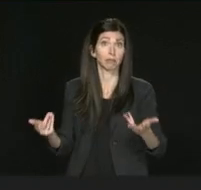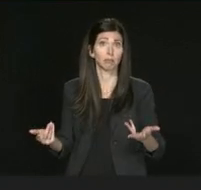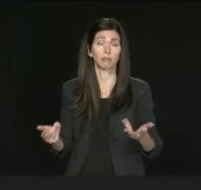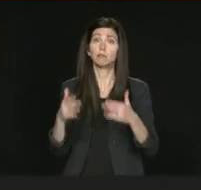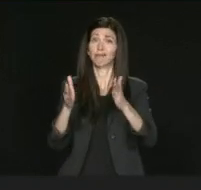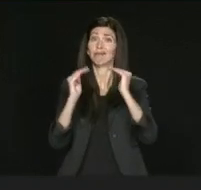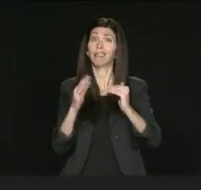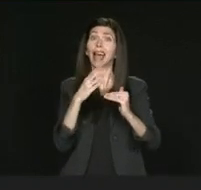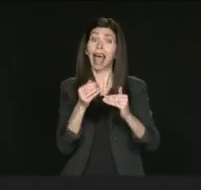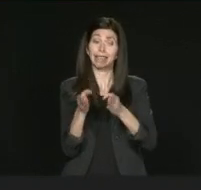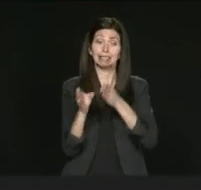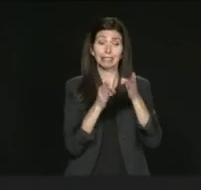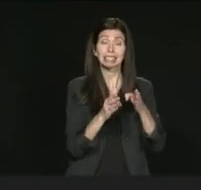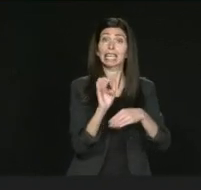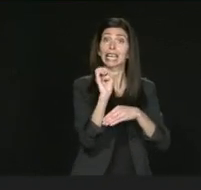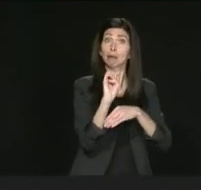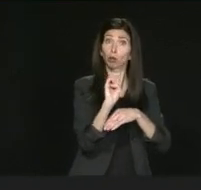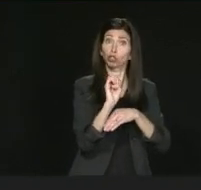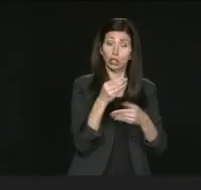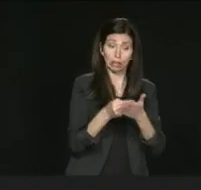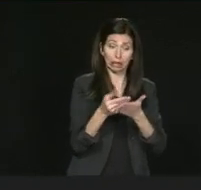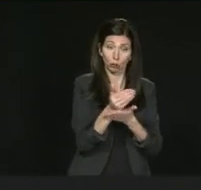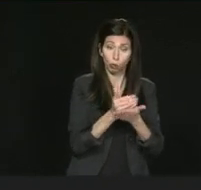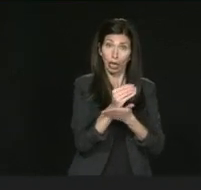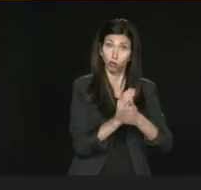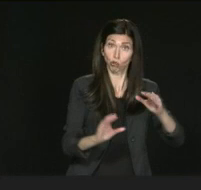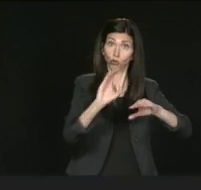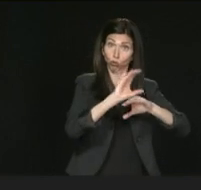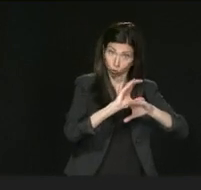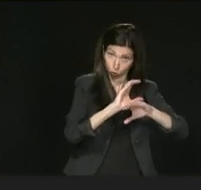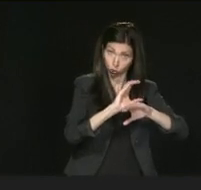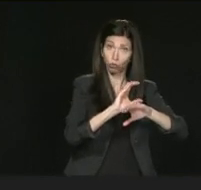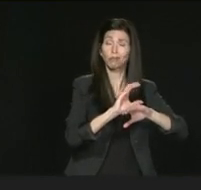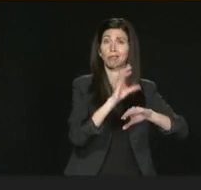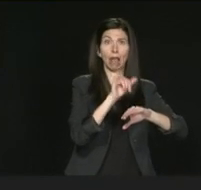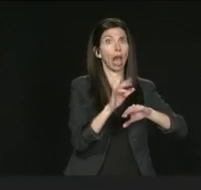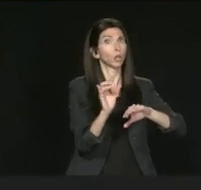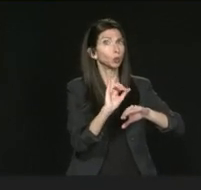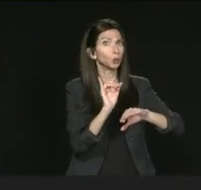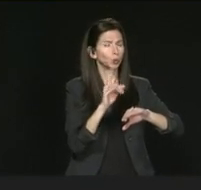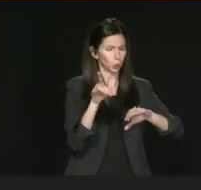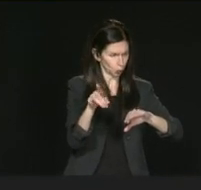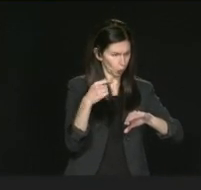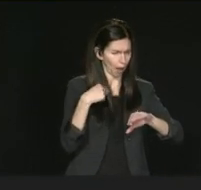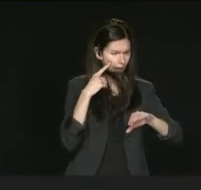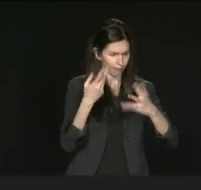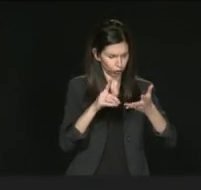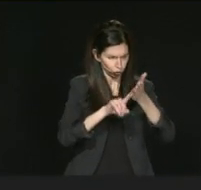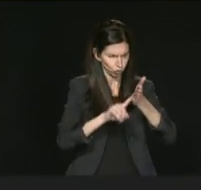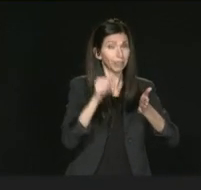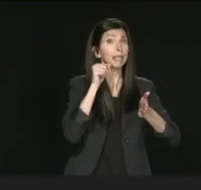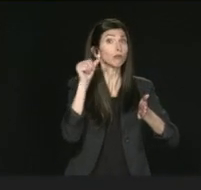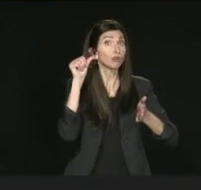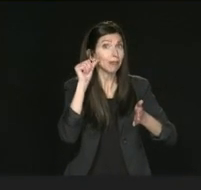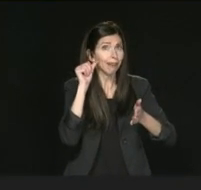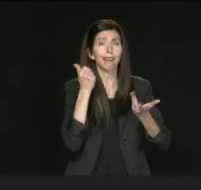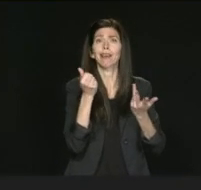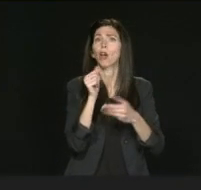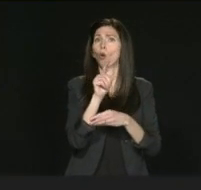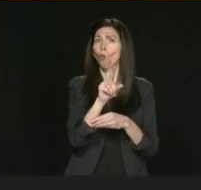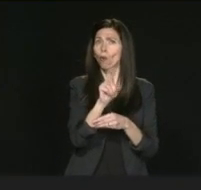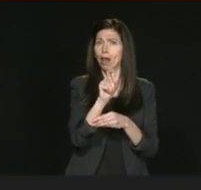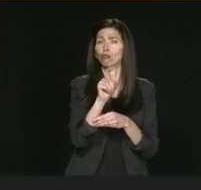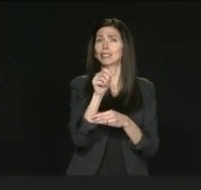subsidy program, as of yesterday, 110,000 businesses have submitted their requests